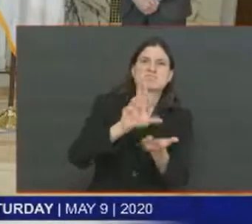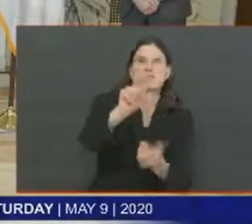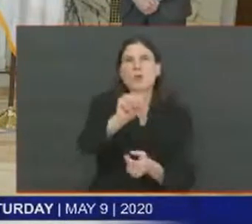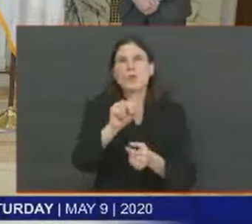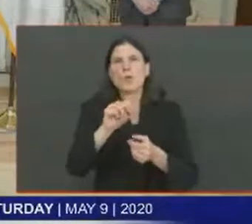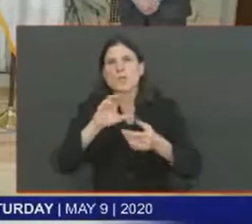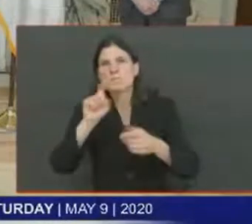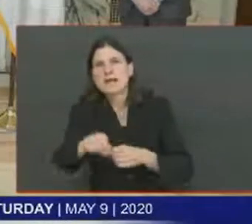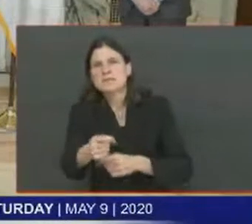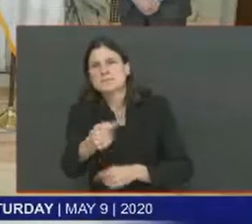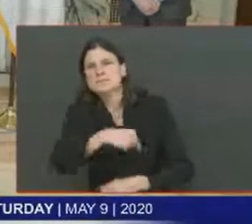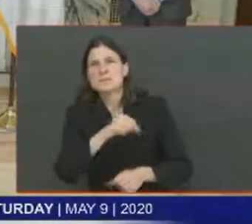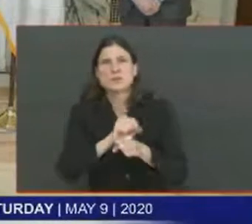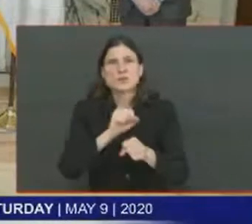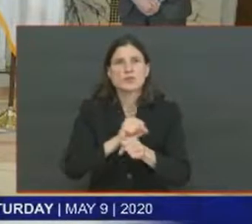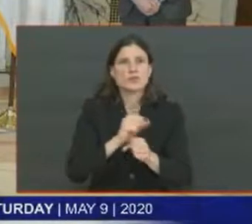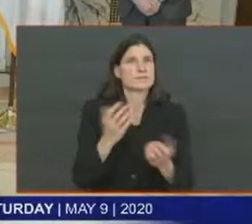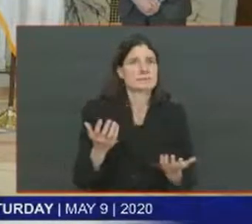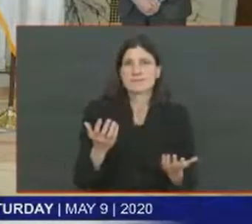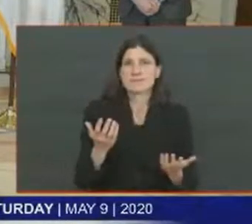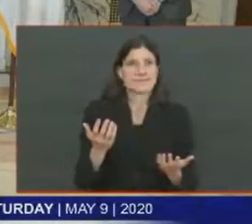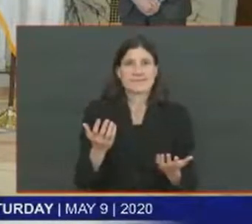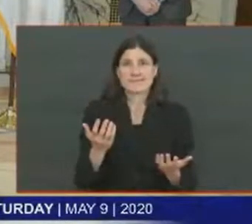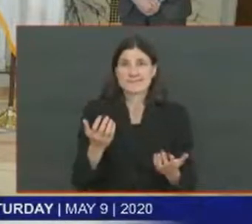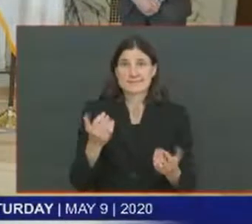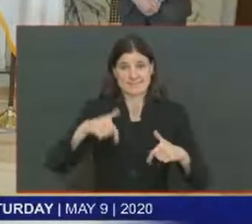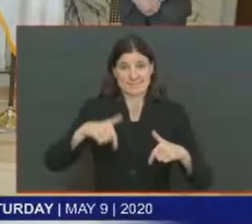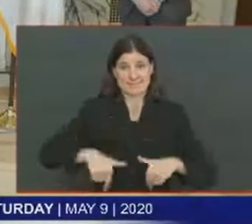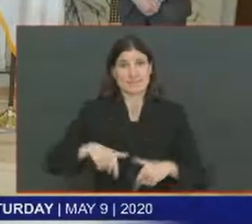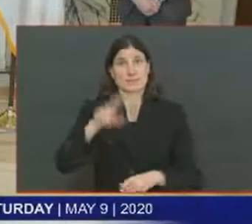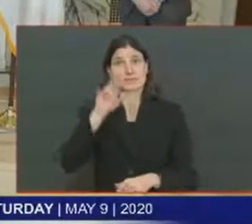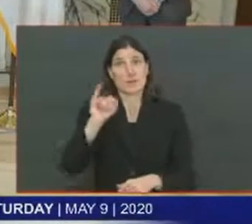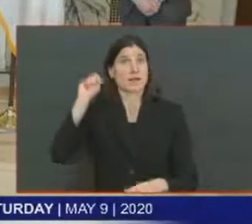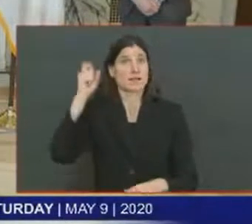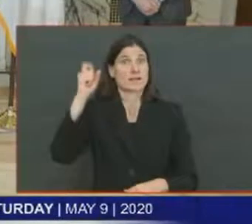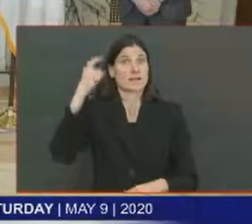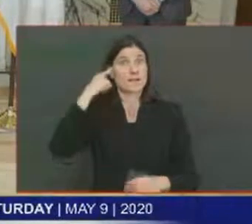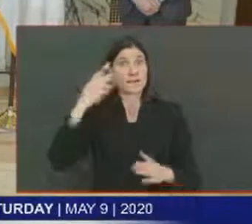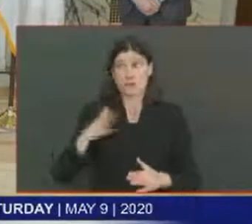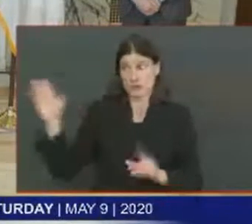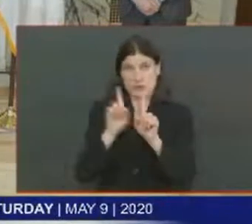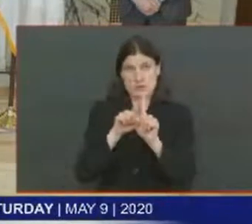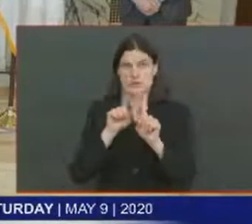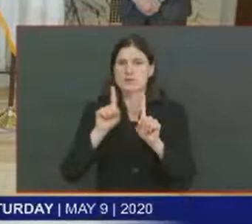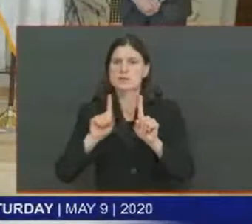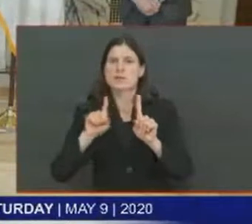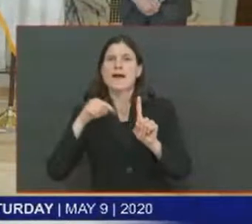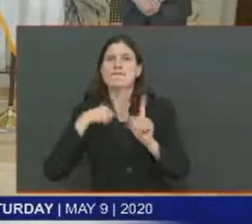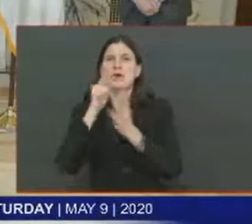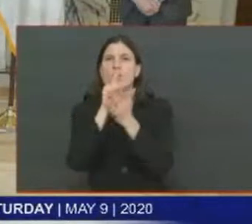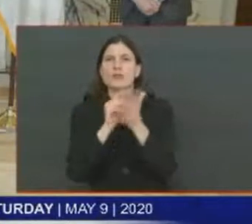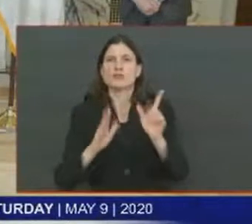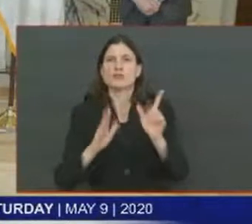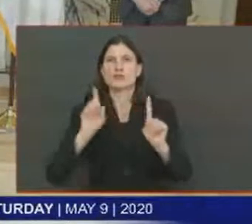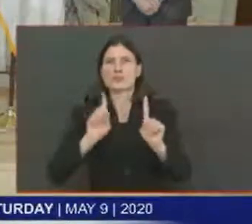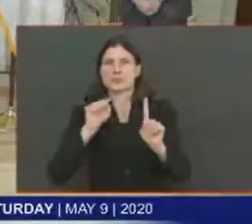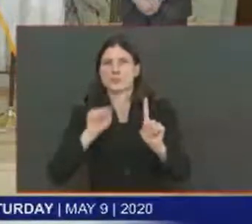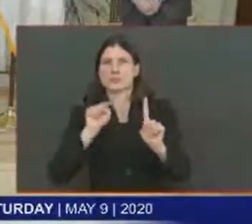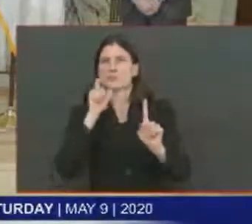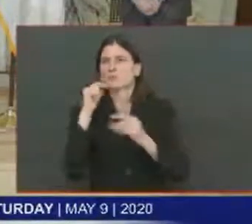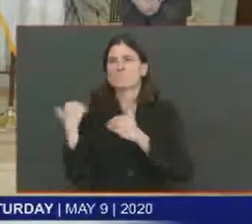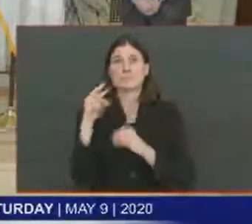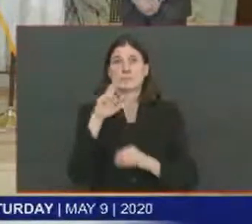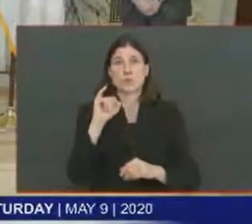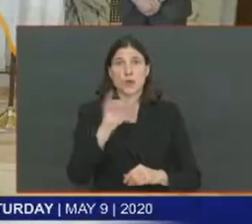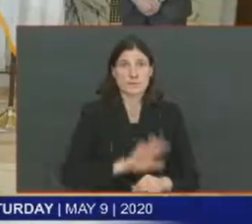and who are our older workers, that they cannot be discriminated against. And so that's going to take some figuring out about how they can be accommodated